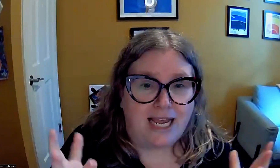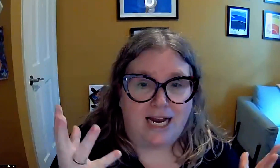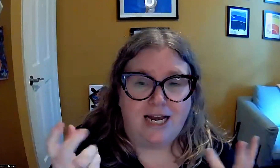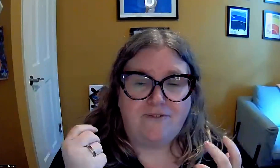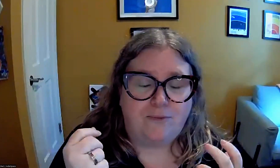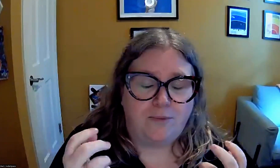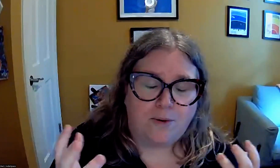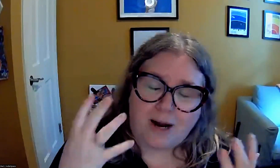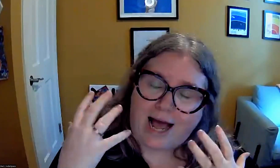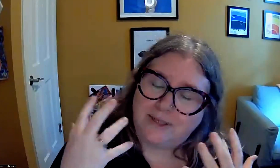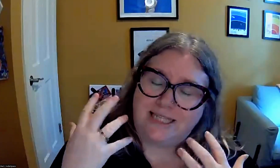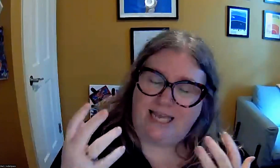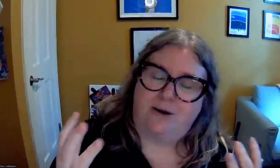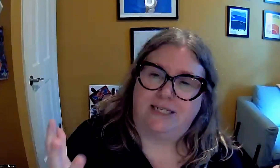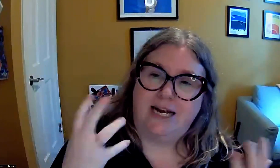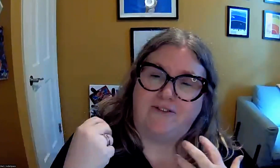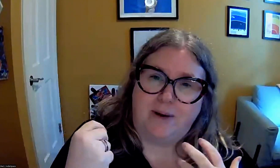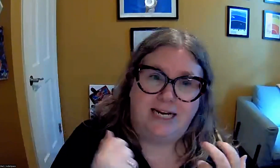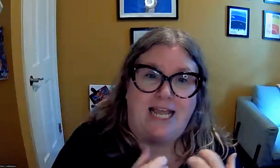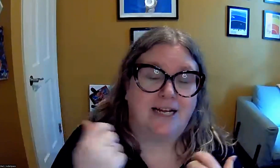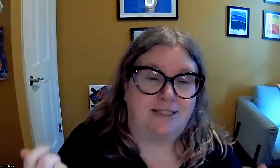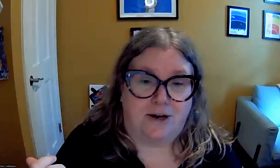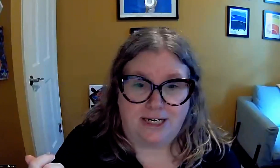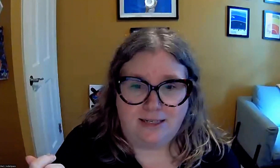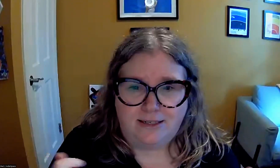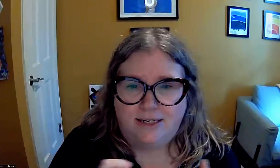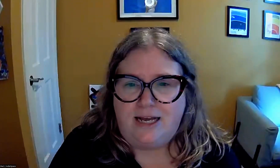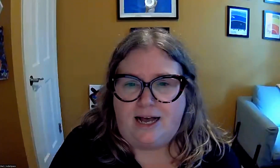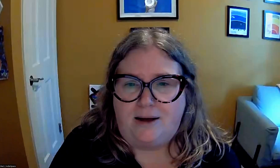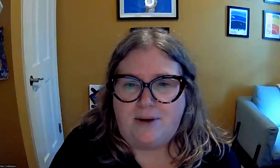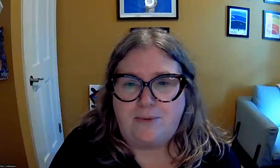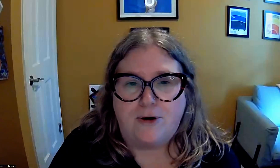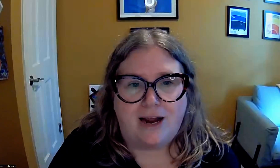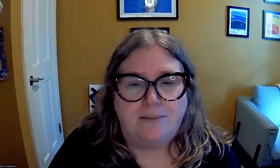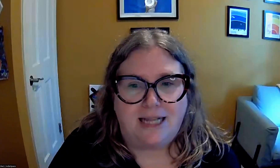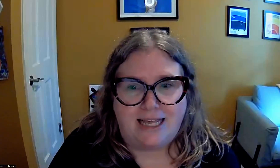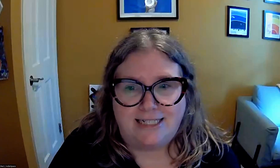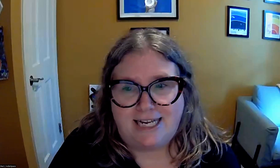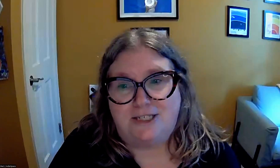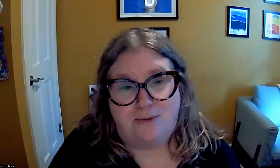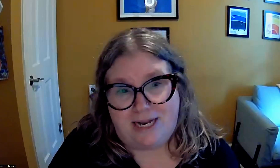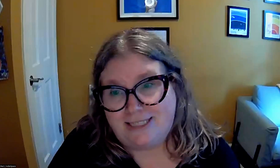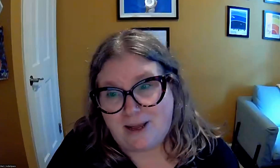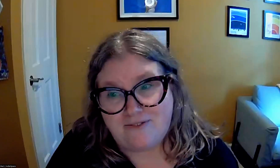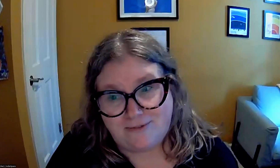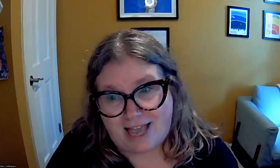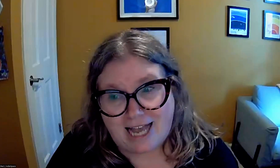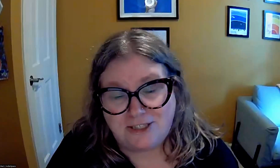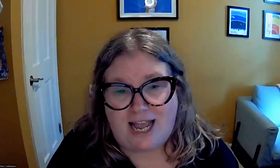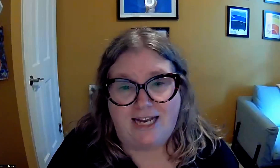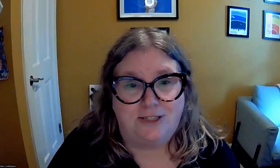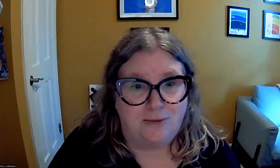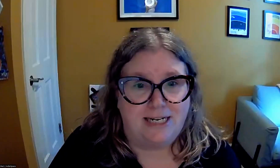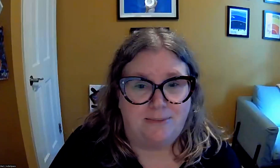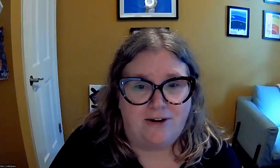in bringing in enough, or what I was thinking was enough money to get us started. A program like this takes a tremendous amount of